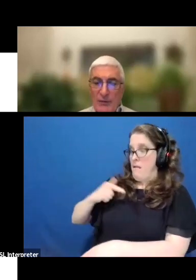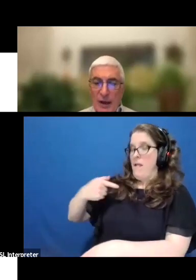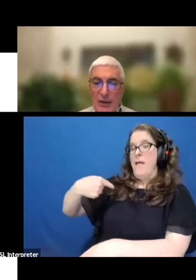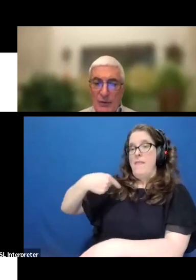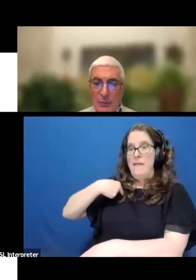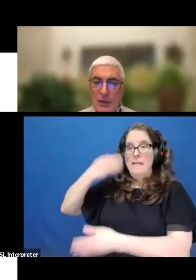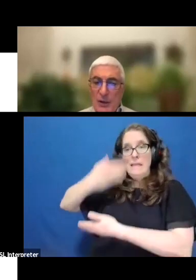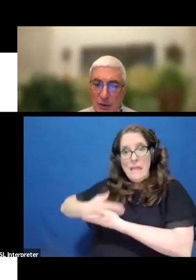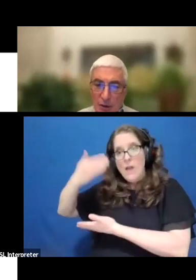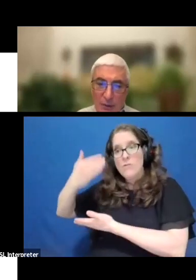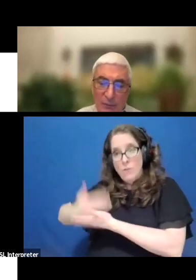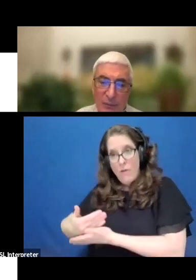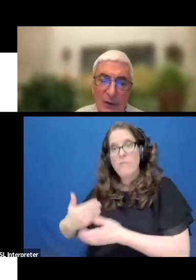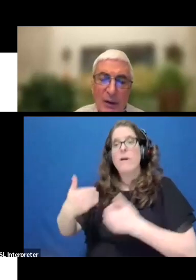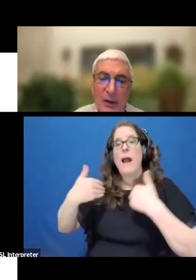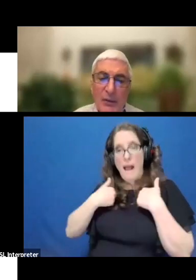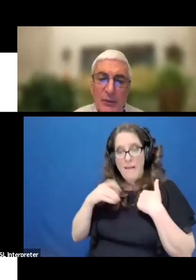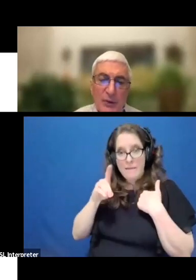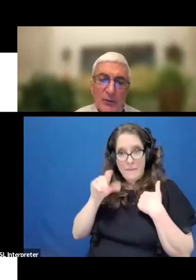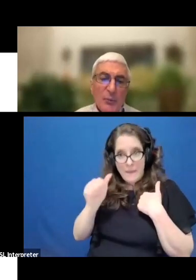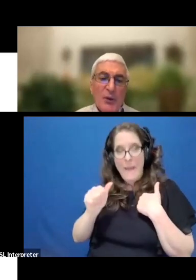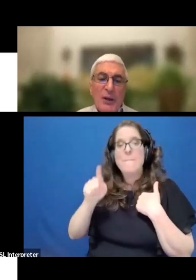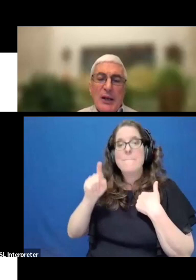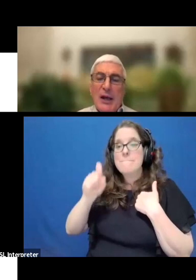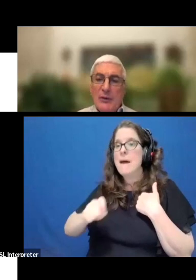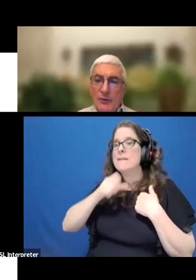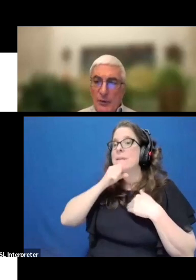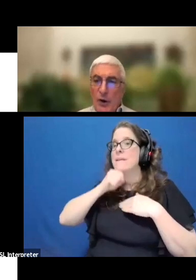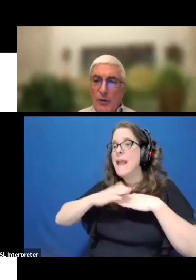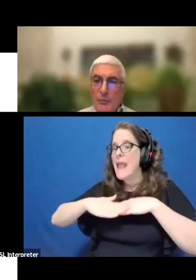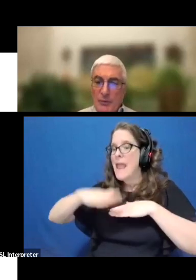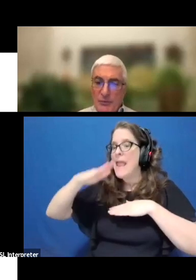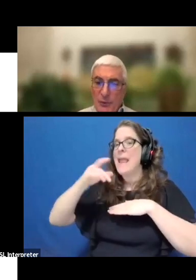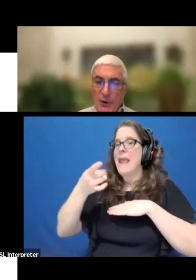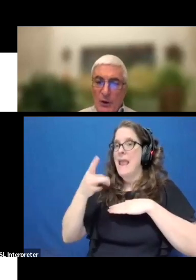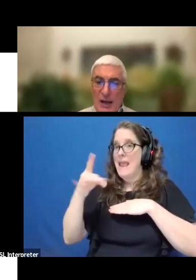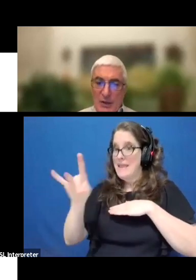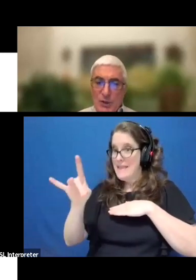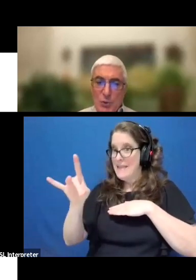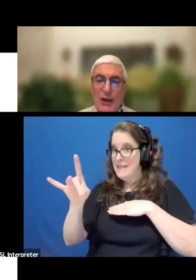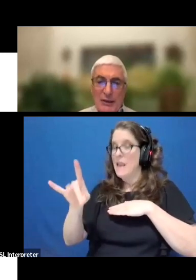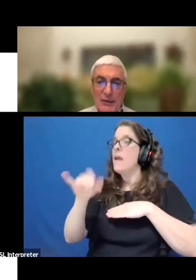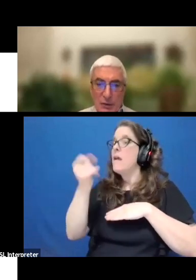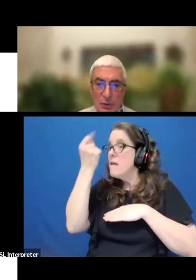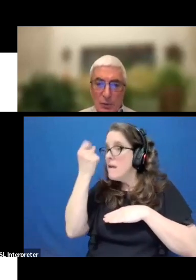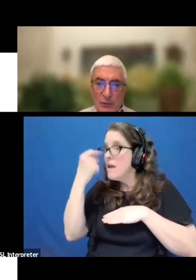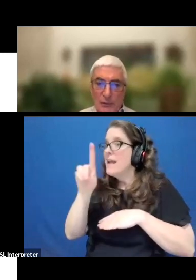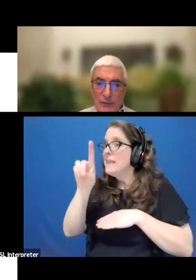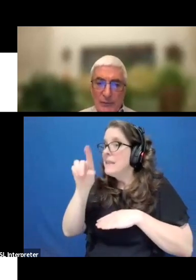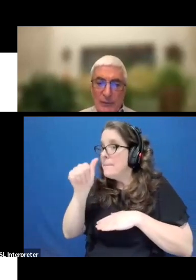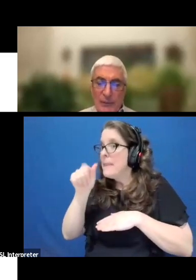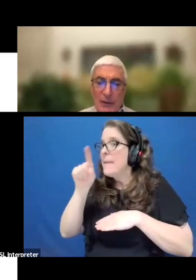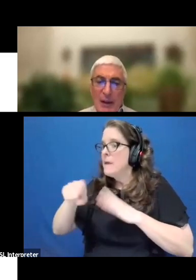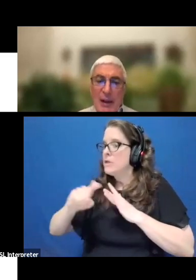old, has to be an adult. Their disability had to start before age